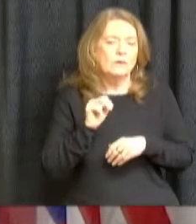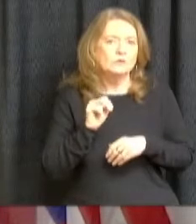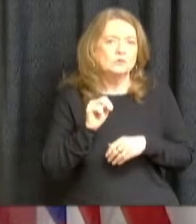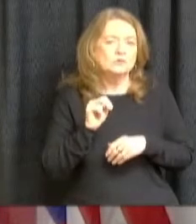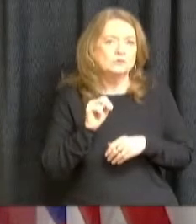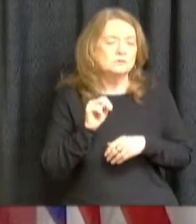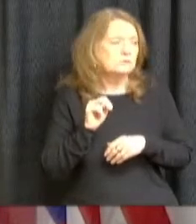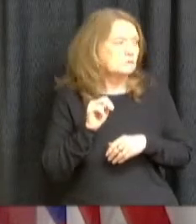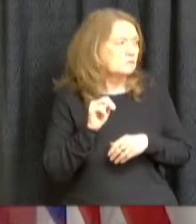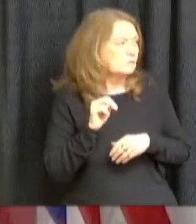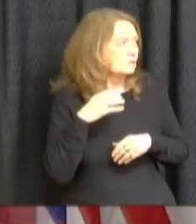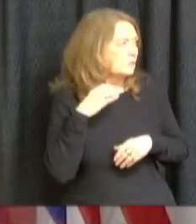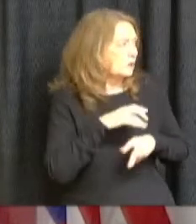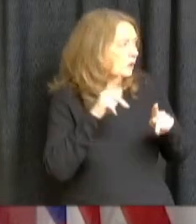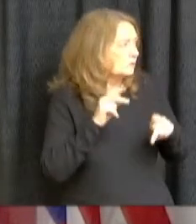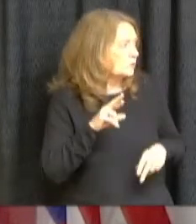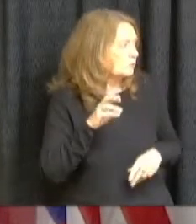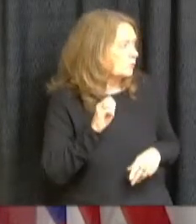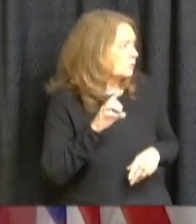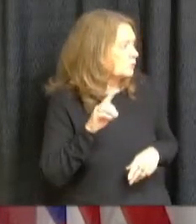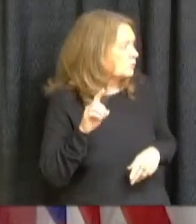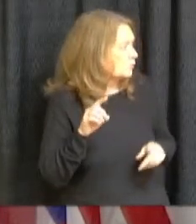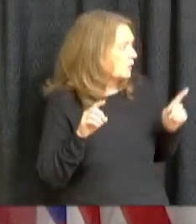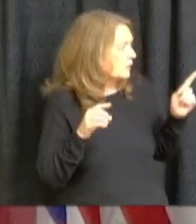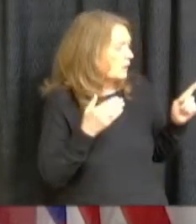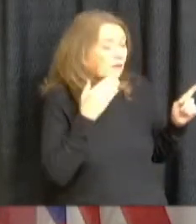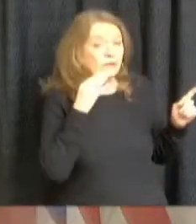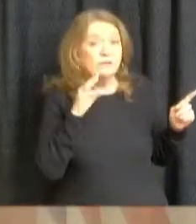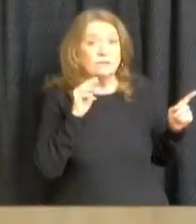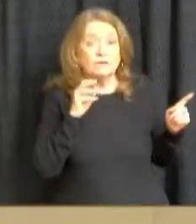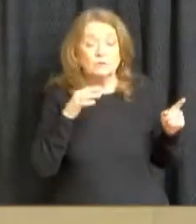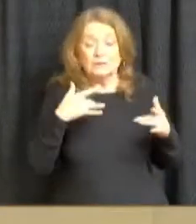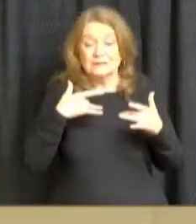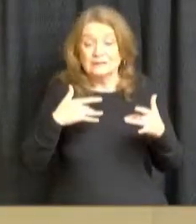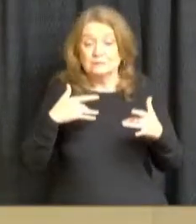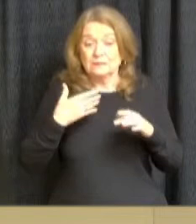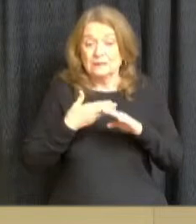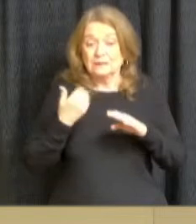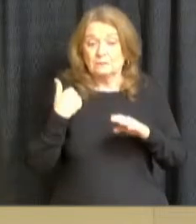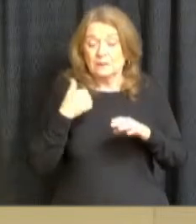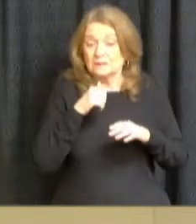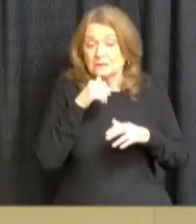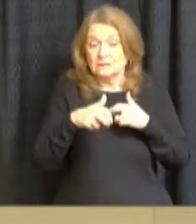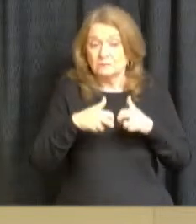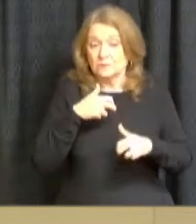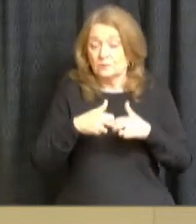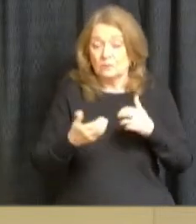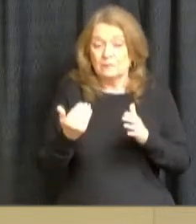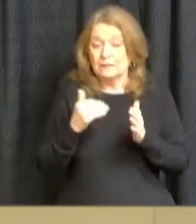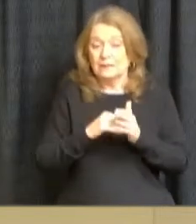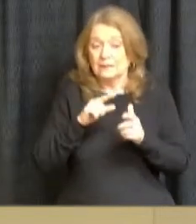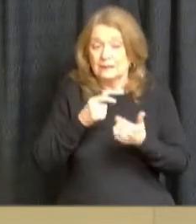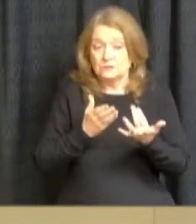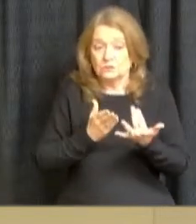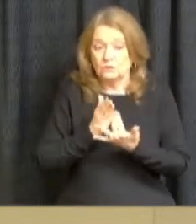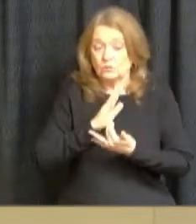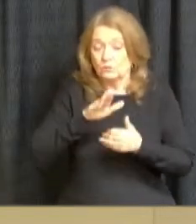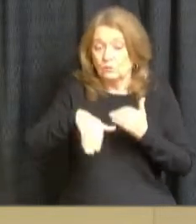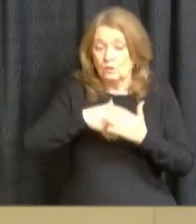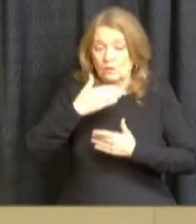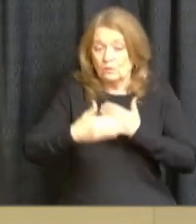consider? Councilperson Red on the motion to consider. Thank you, Matt. Typically in the past, it hasn't been a problem. And again, he's got to go through all